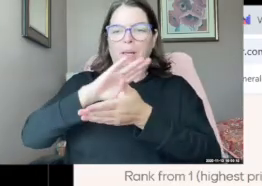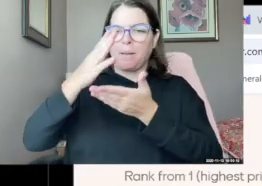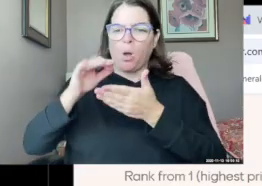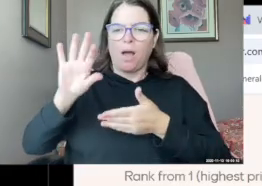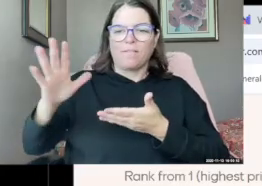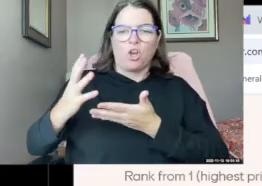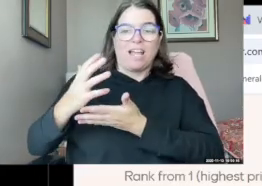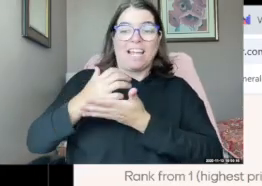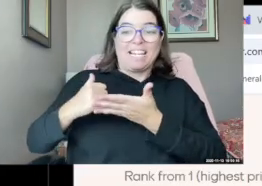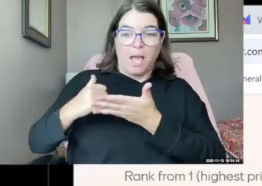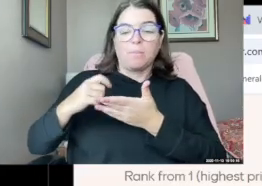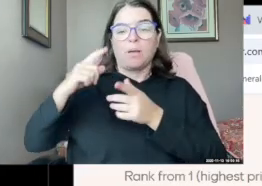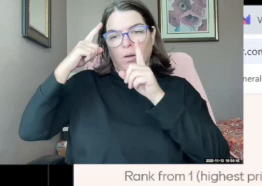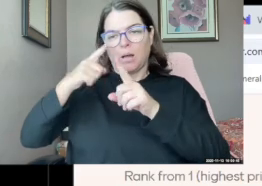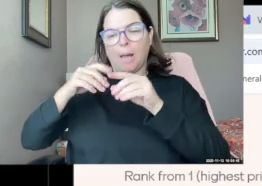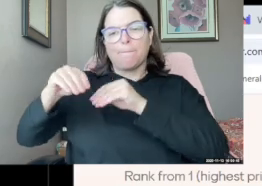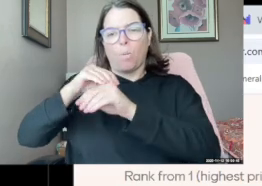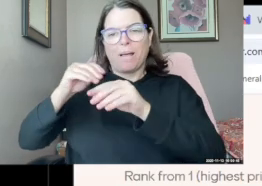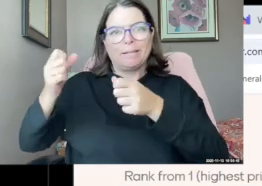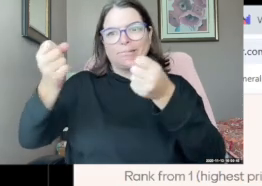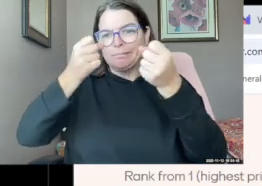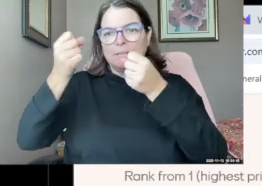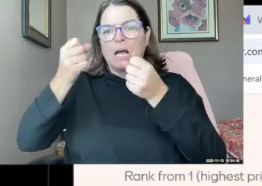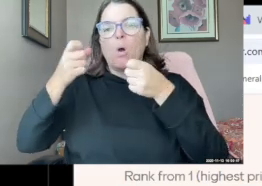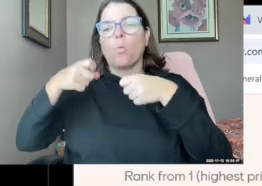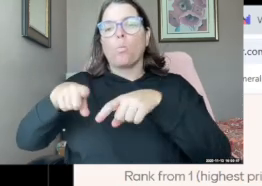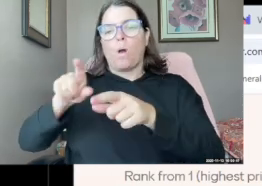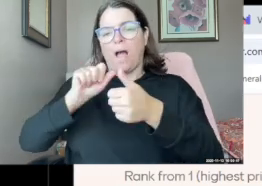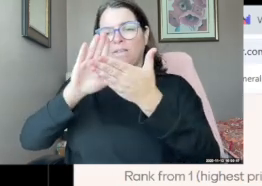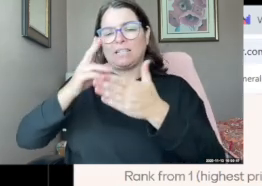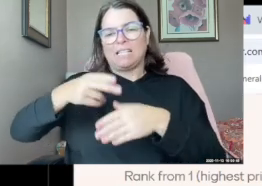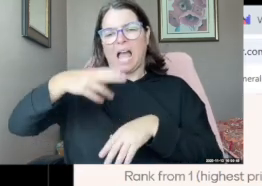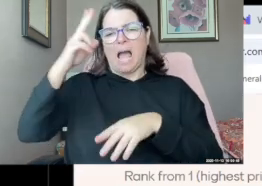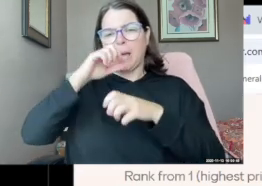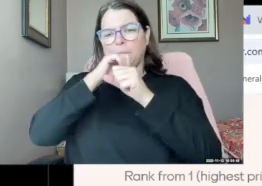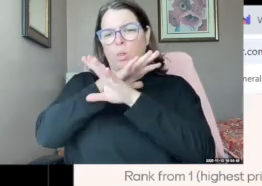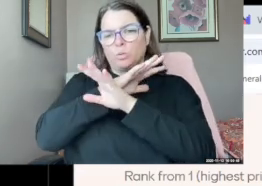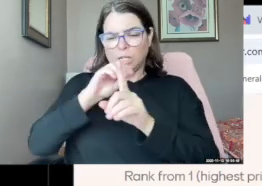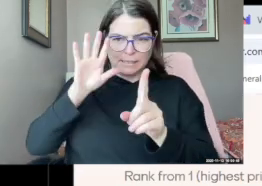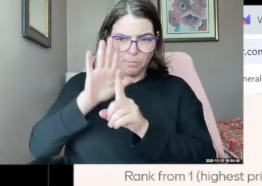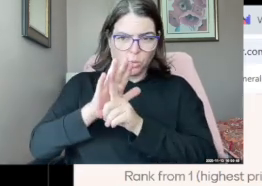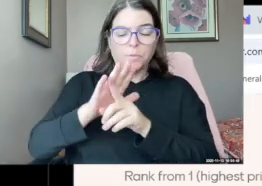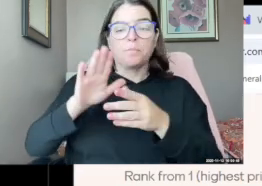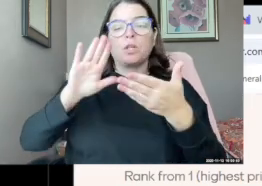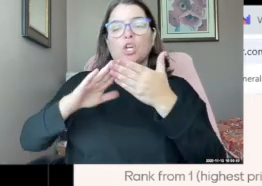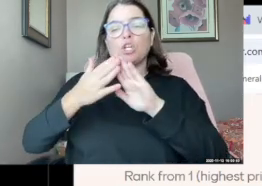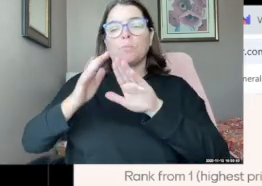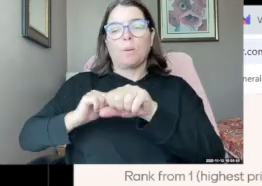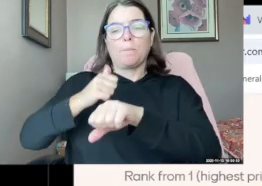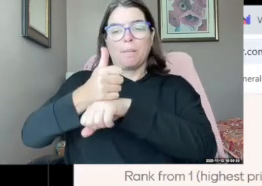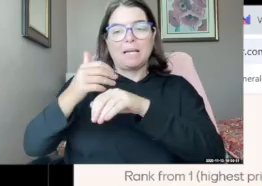often spend a disproportionate share of their income on mobility while facing the highest pollution